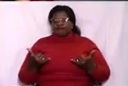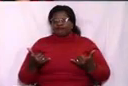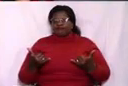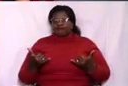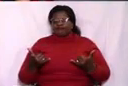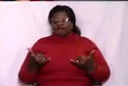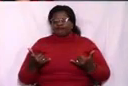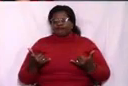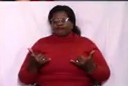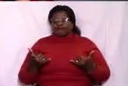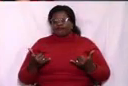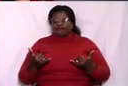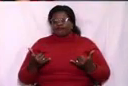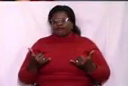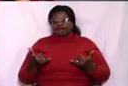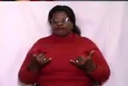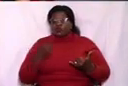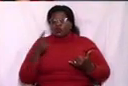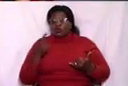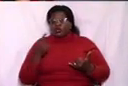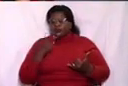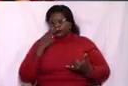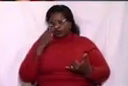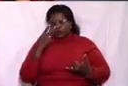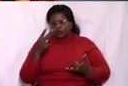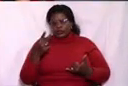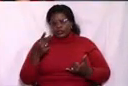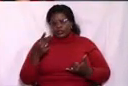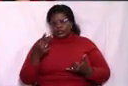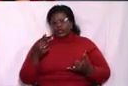across Afroprint online,